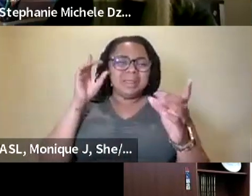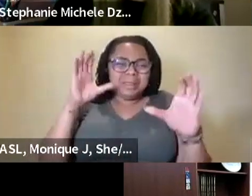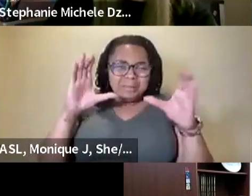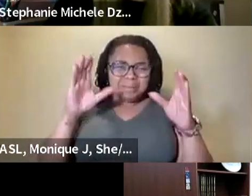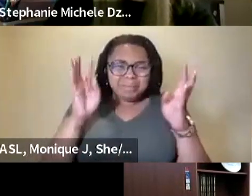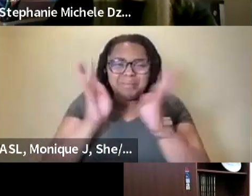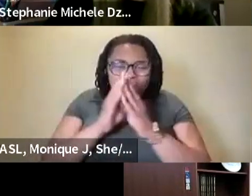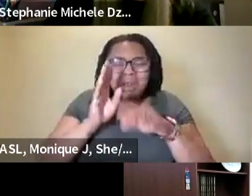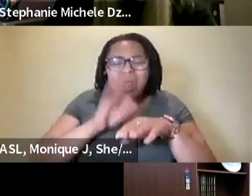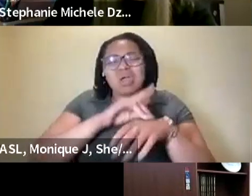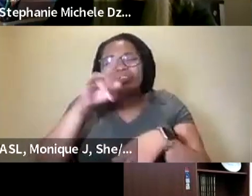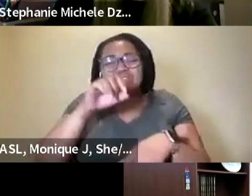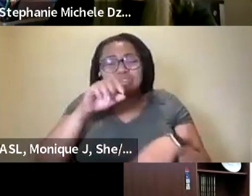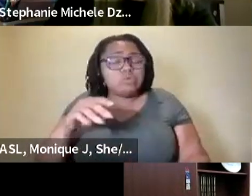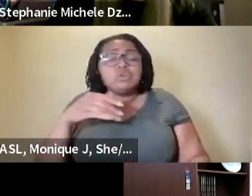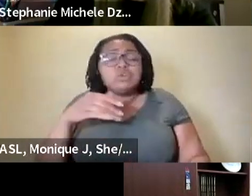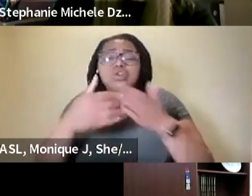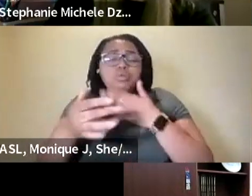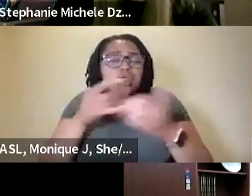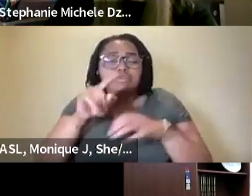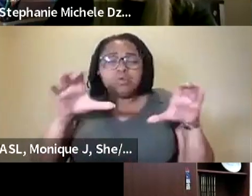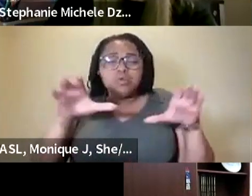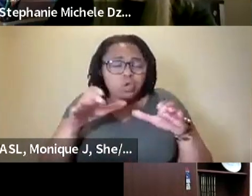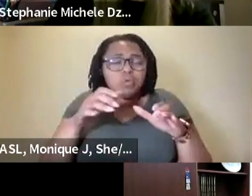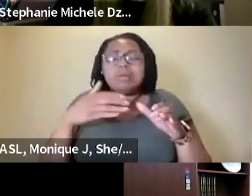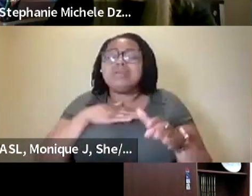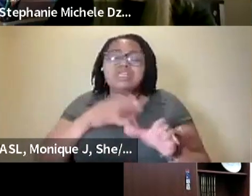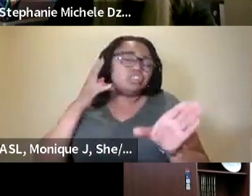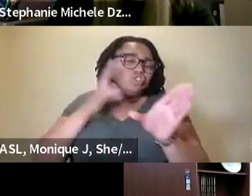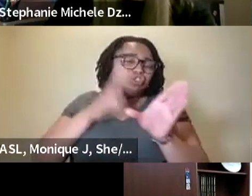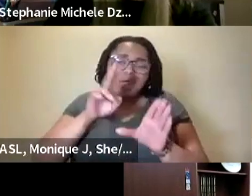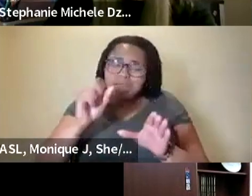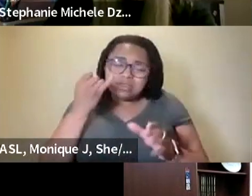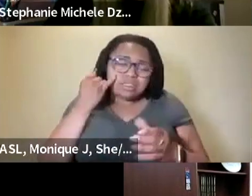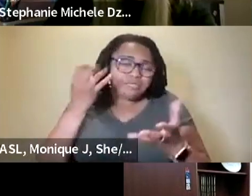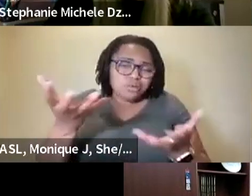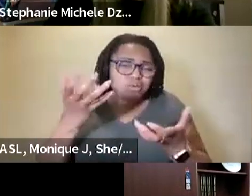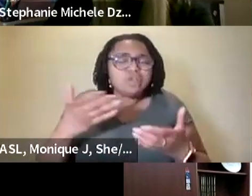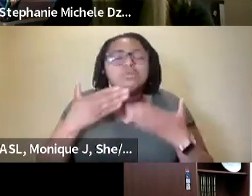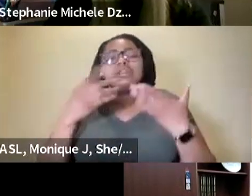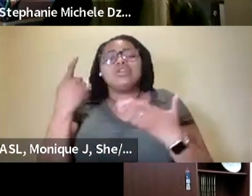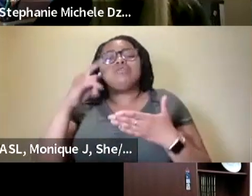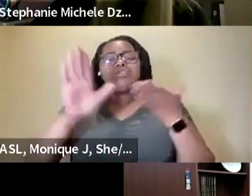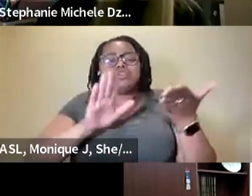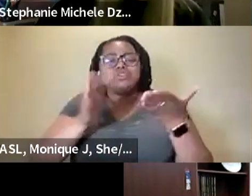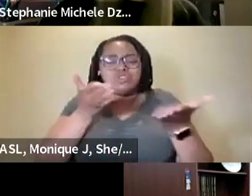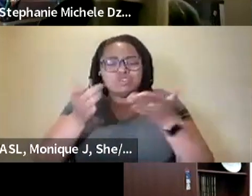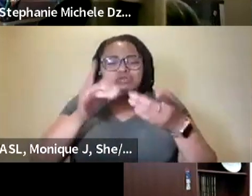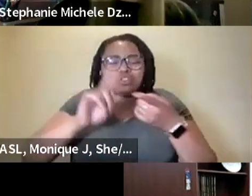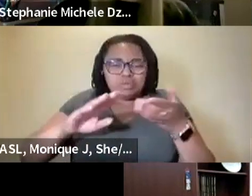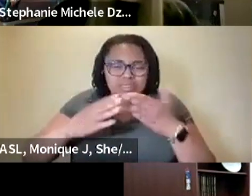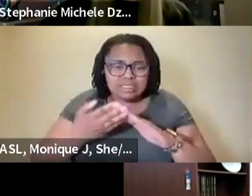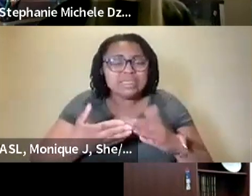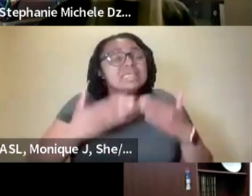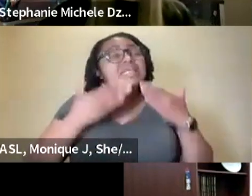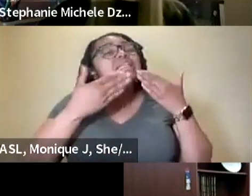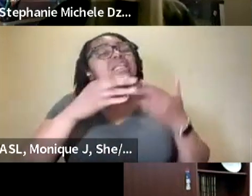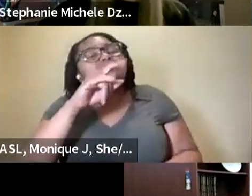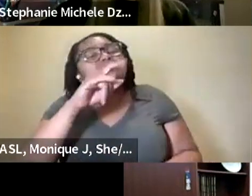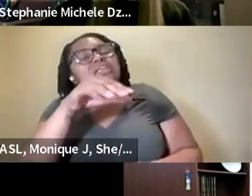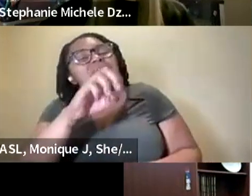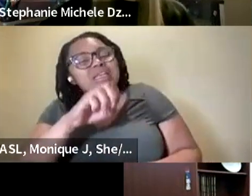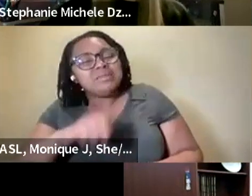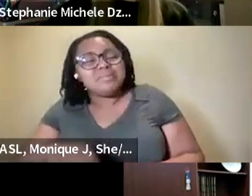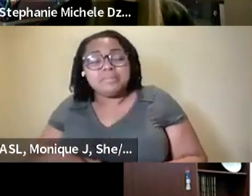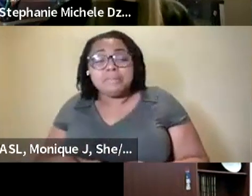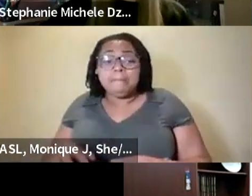do. And I just want to thank you personally for your service to the city. Thank you, Stephanie. Well,